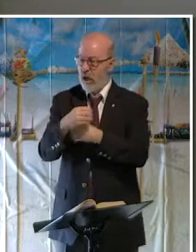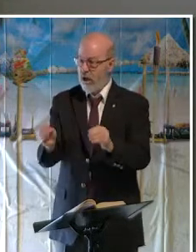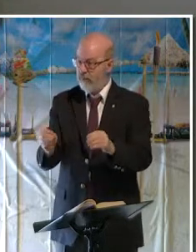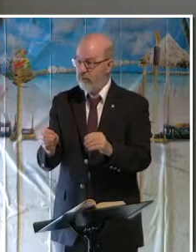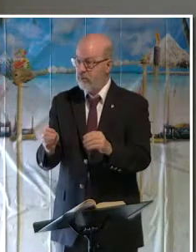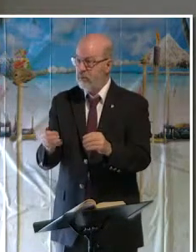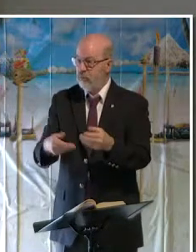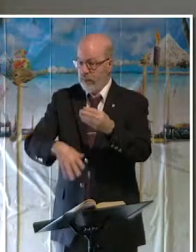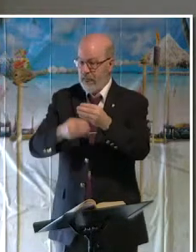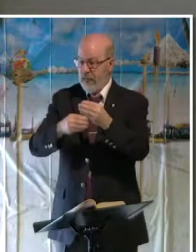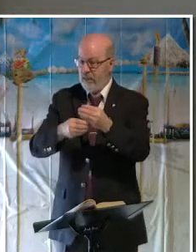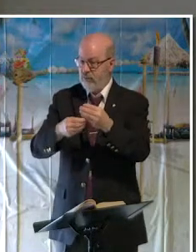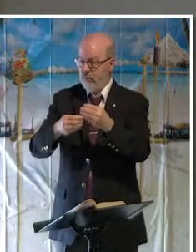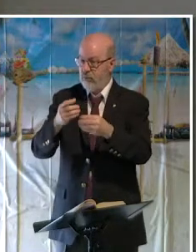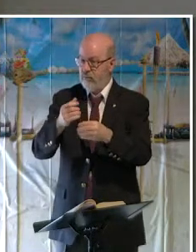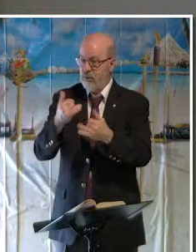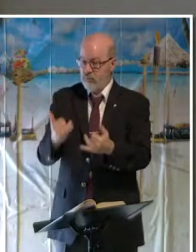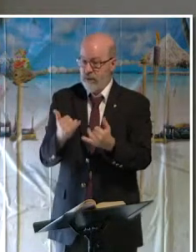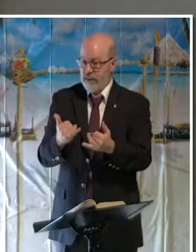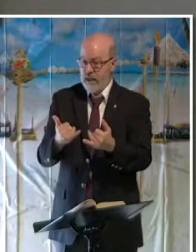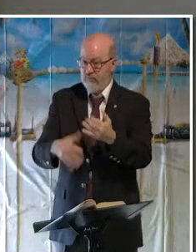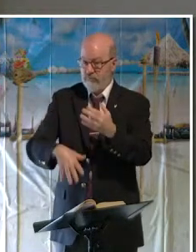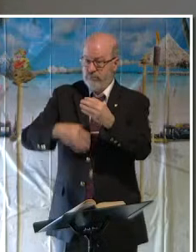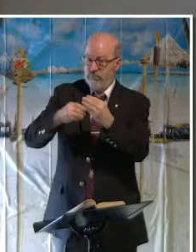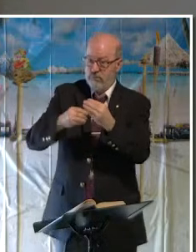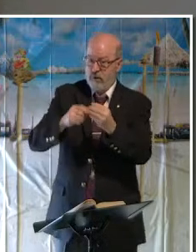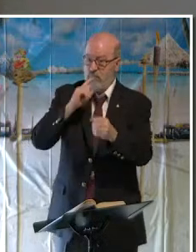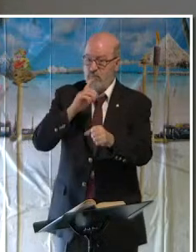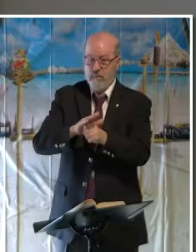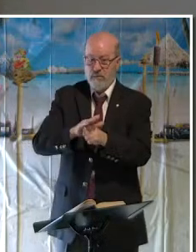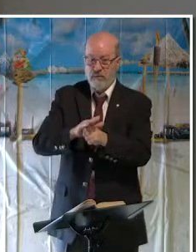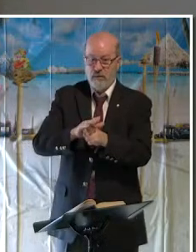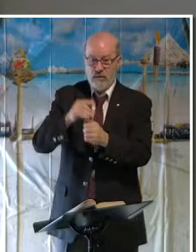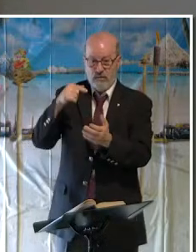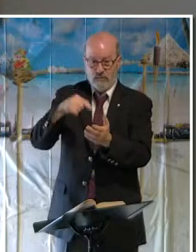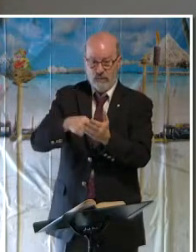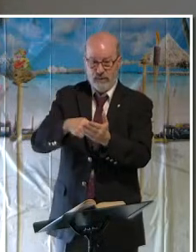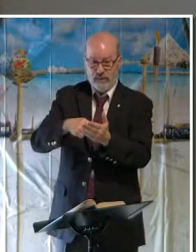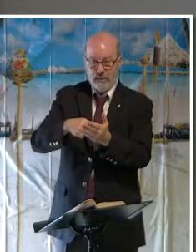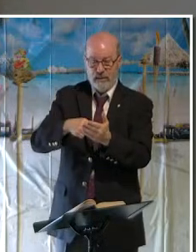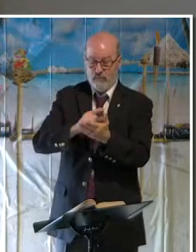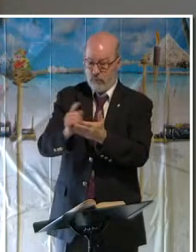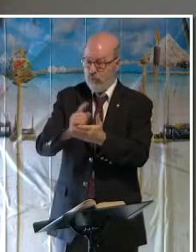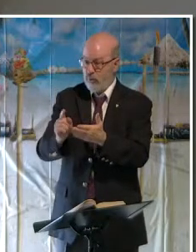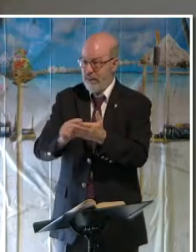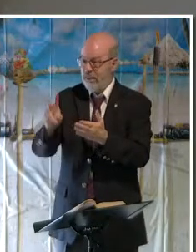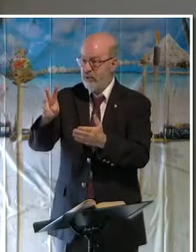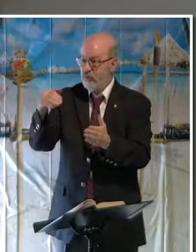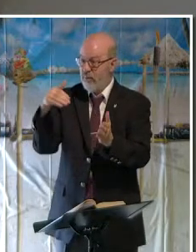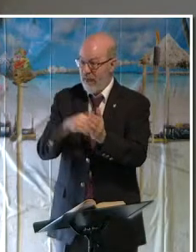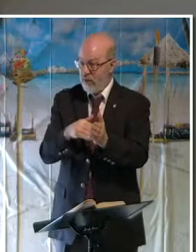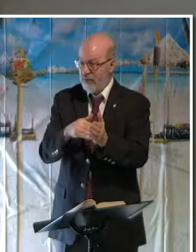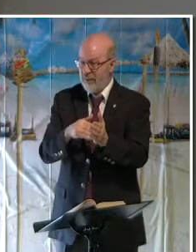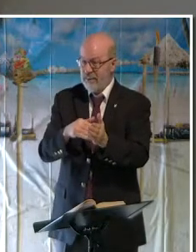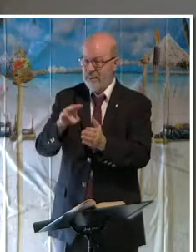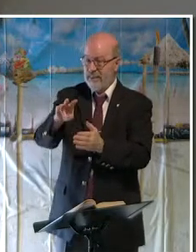that we can add it to the total. But the total right now, our promise for per week is